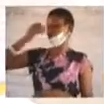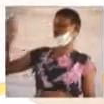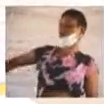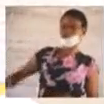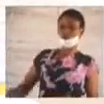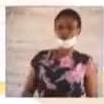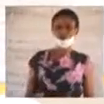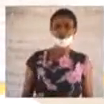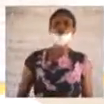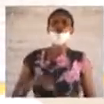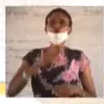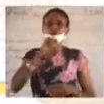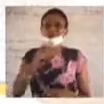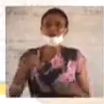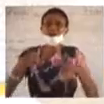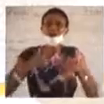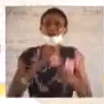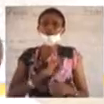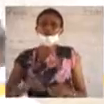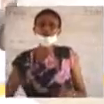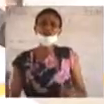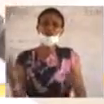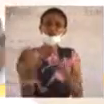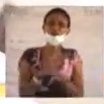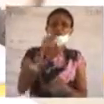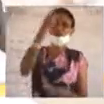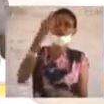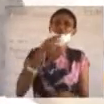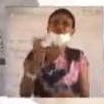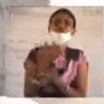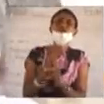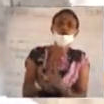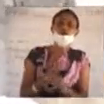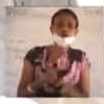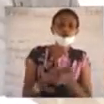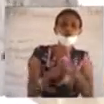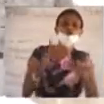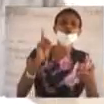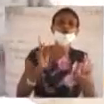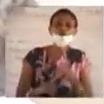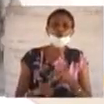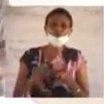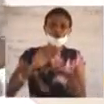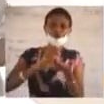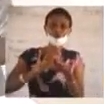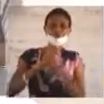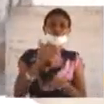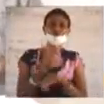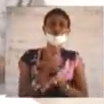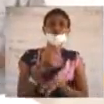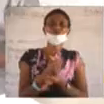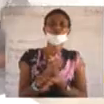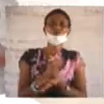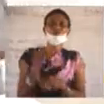the case. The father, just as the father is going to work, the mother is also going to work. They leave the children at the